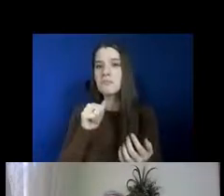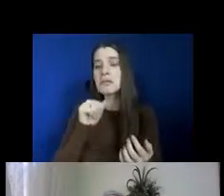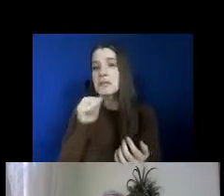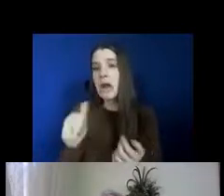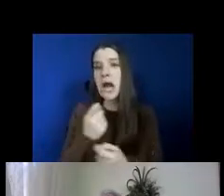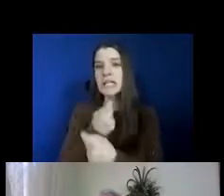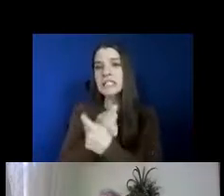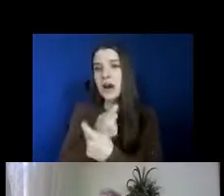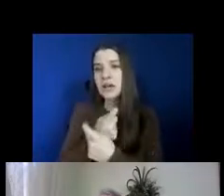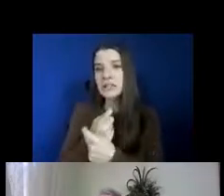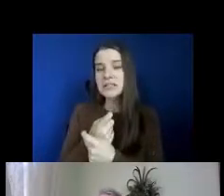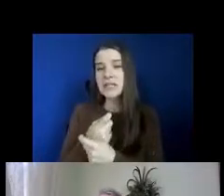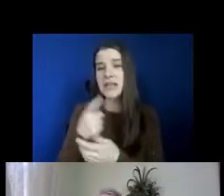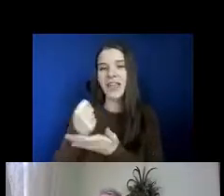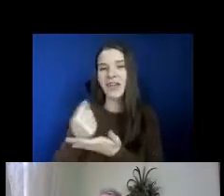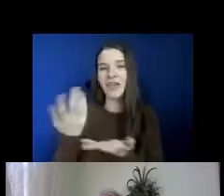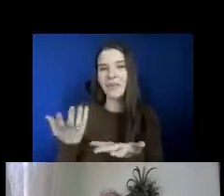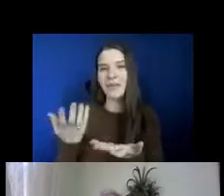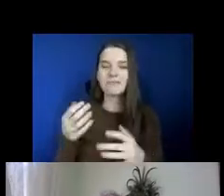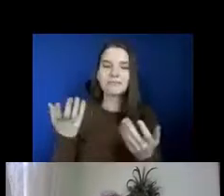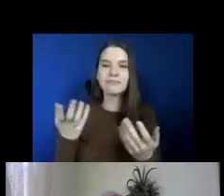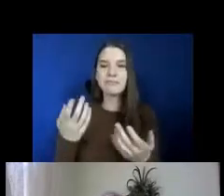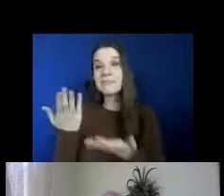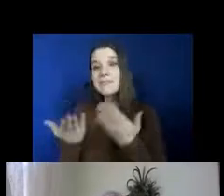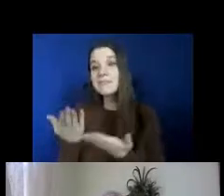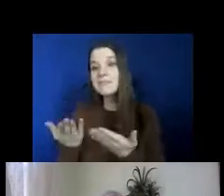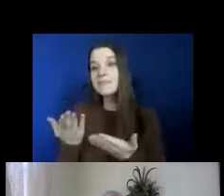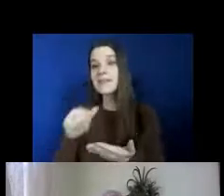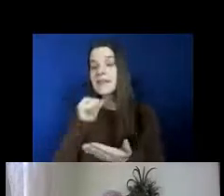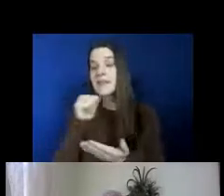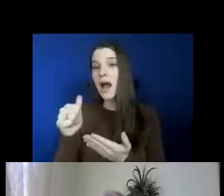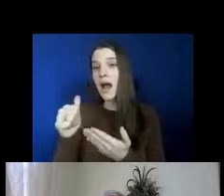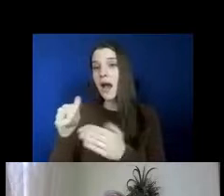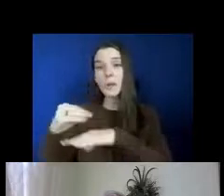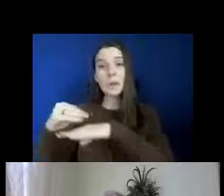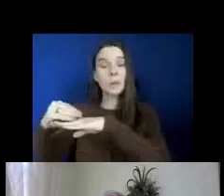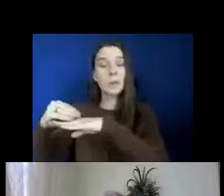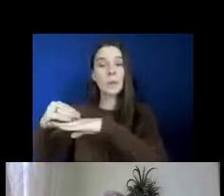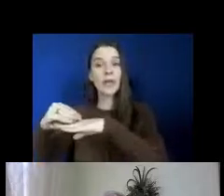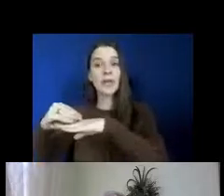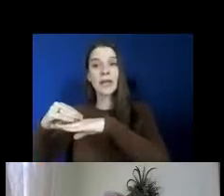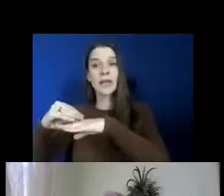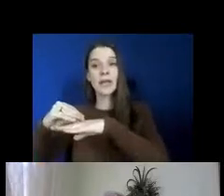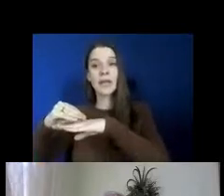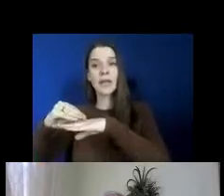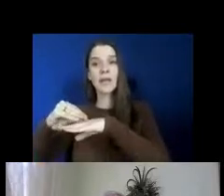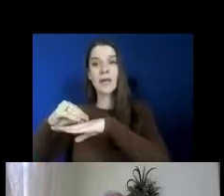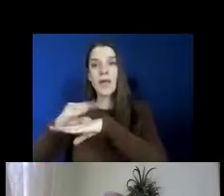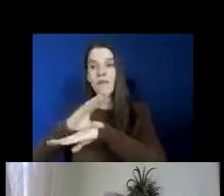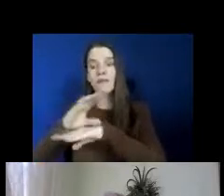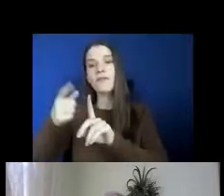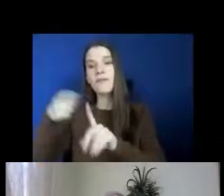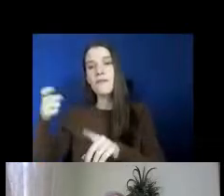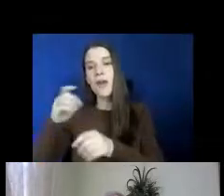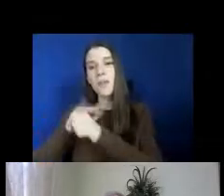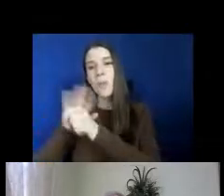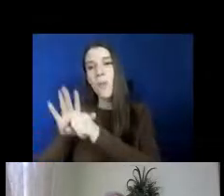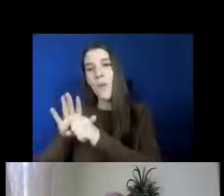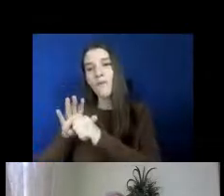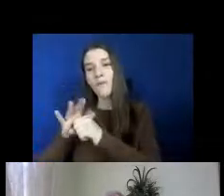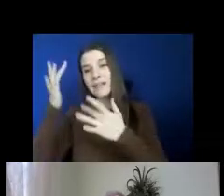non-toxic therapy, i.e. something that might not be influenced by a COVID-19